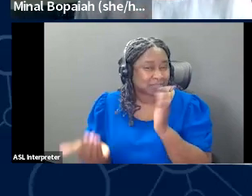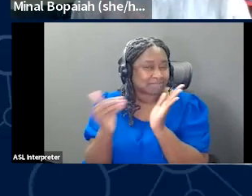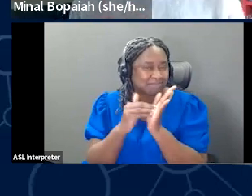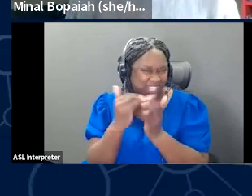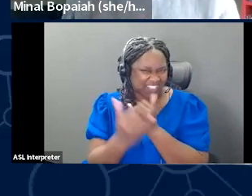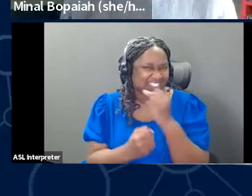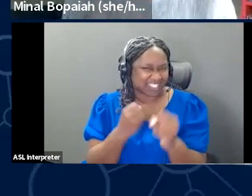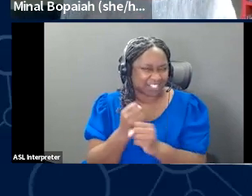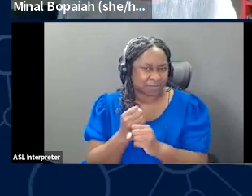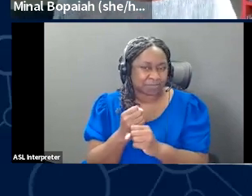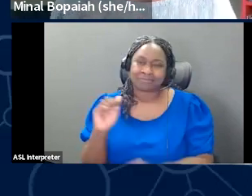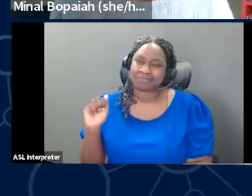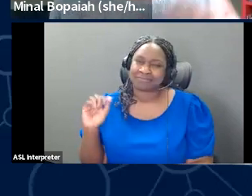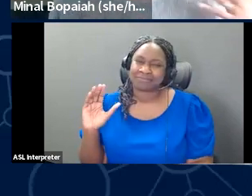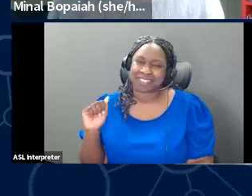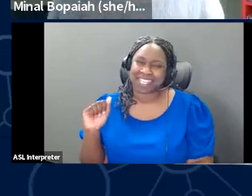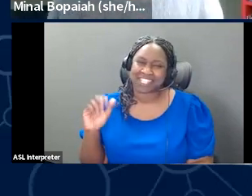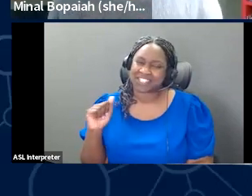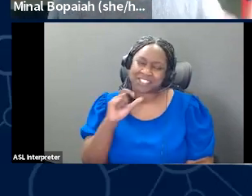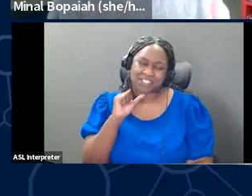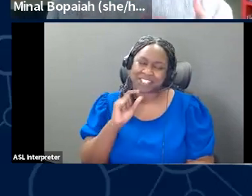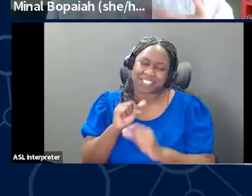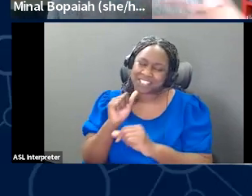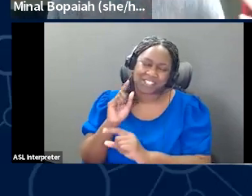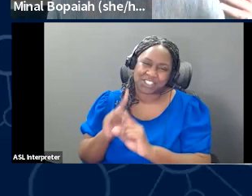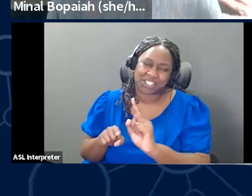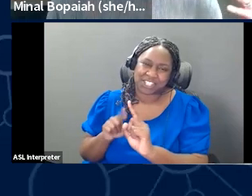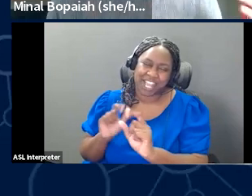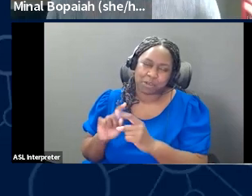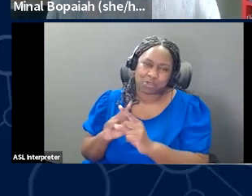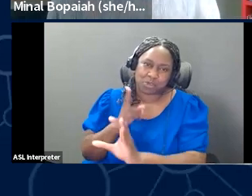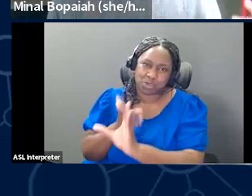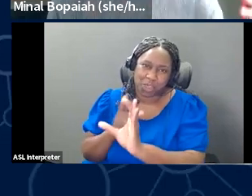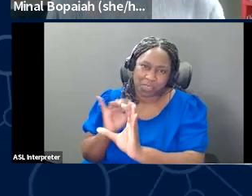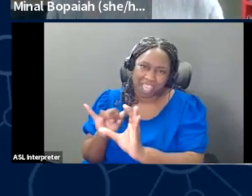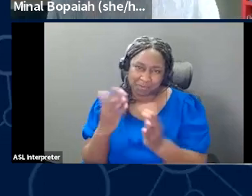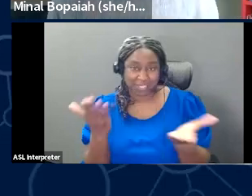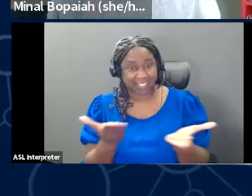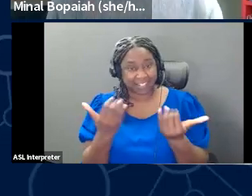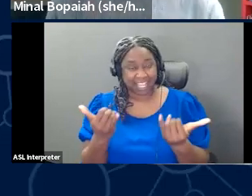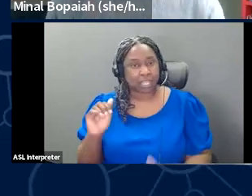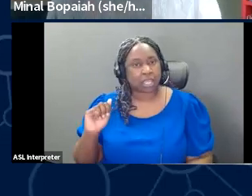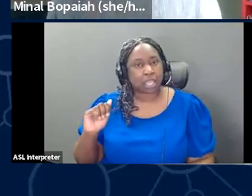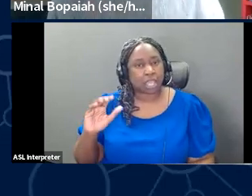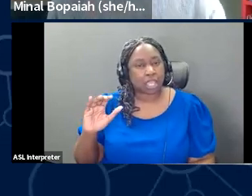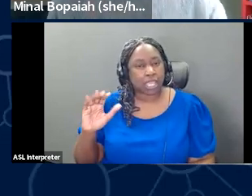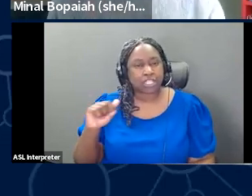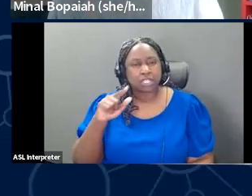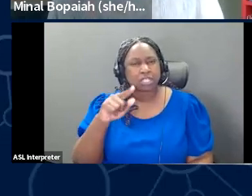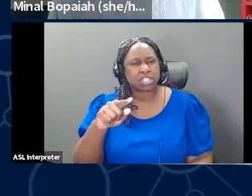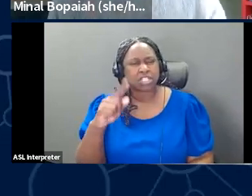And Acacia couldn't be with us that day, but she is here with us now. Acacia is one of the most thoughtful,